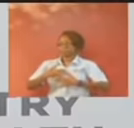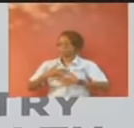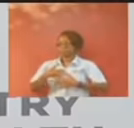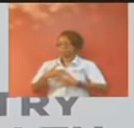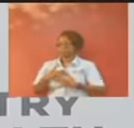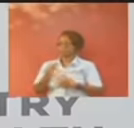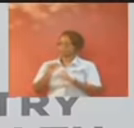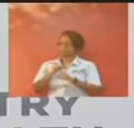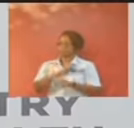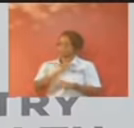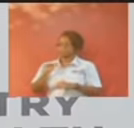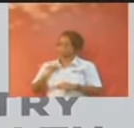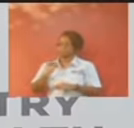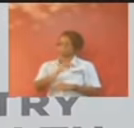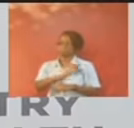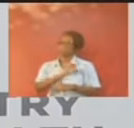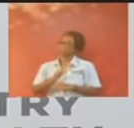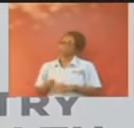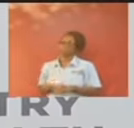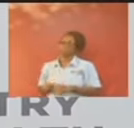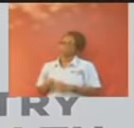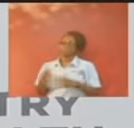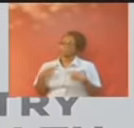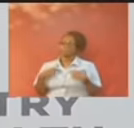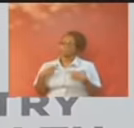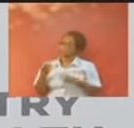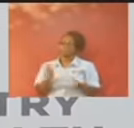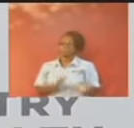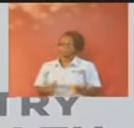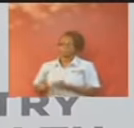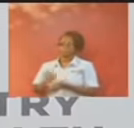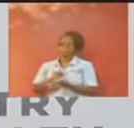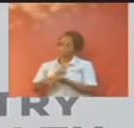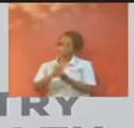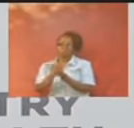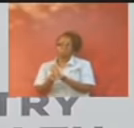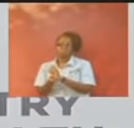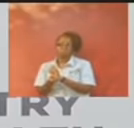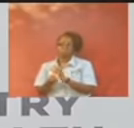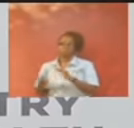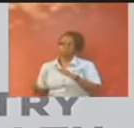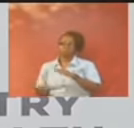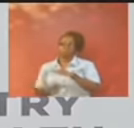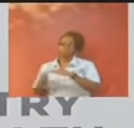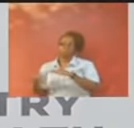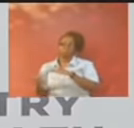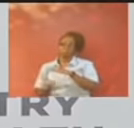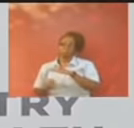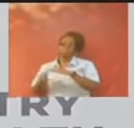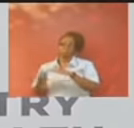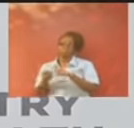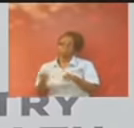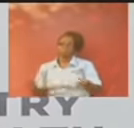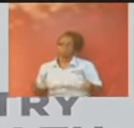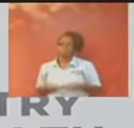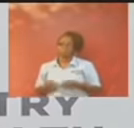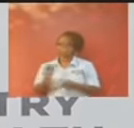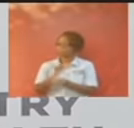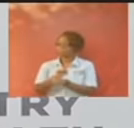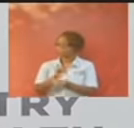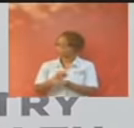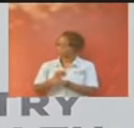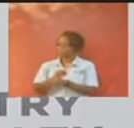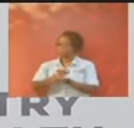convert the quarantine centers, such as the Canada Hall, Freedom Hall, the Debe Hall's facility, and the